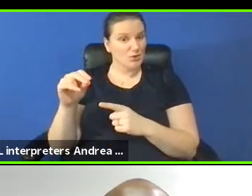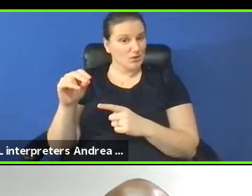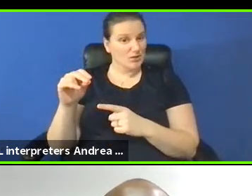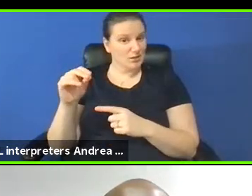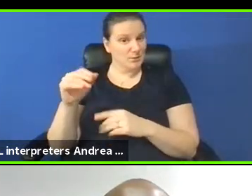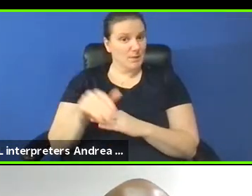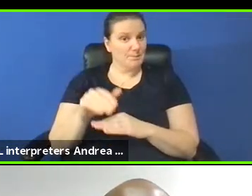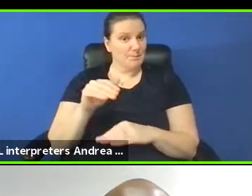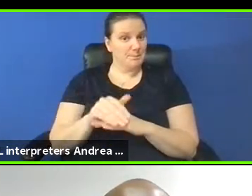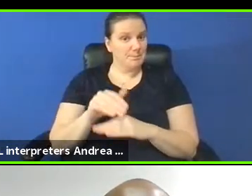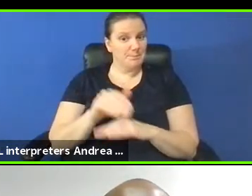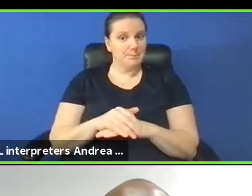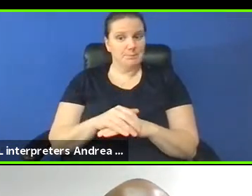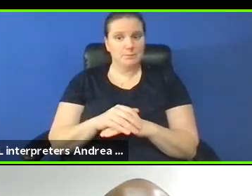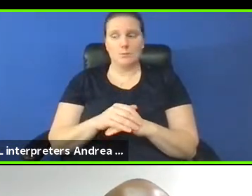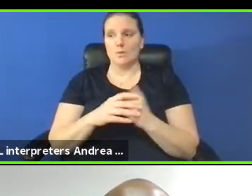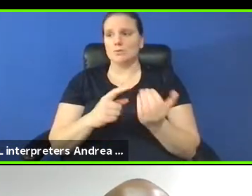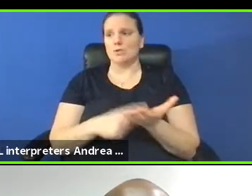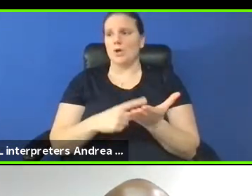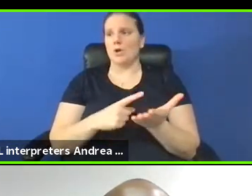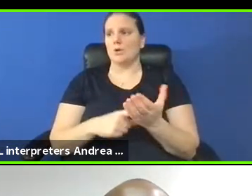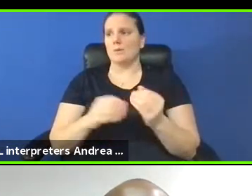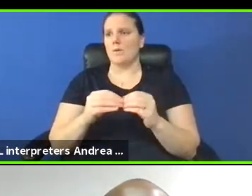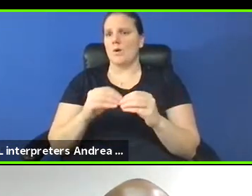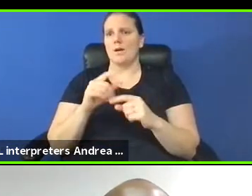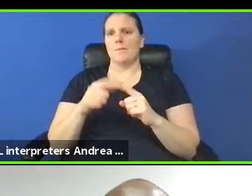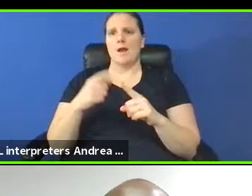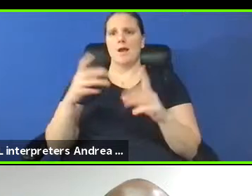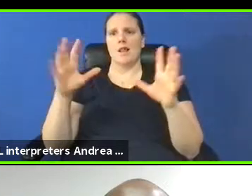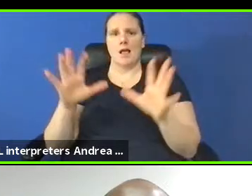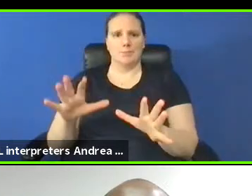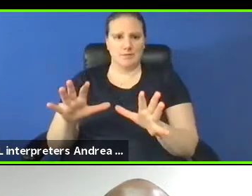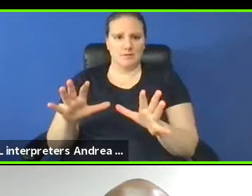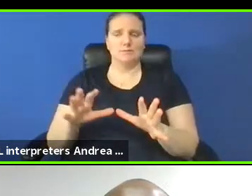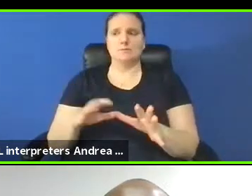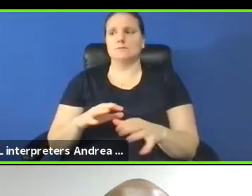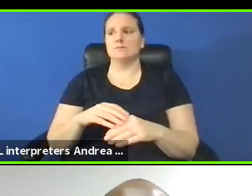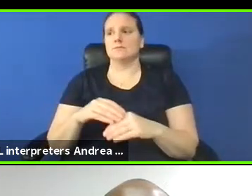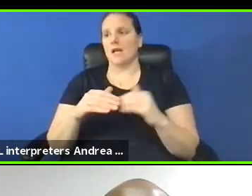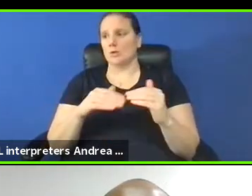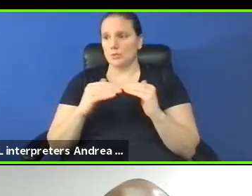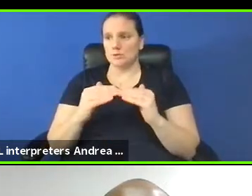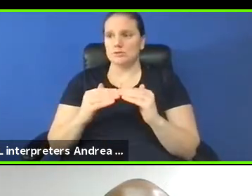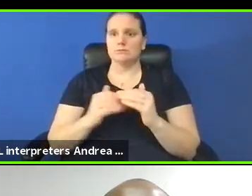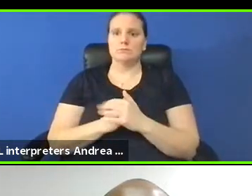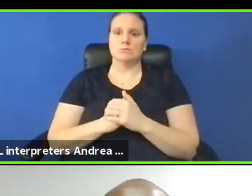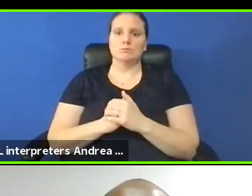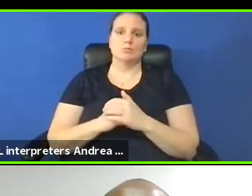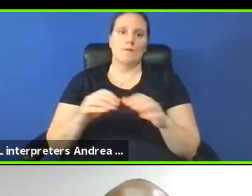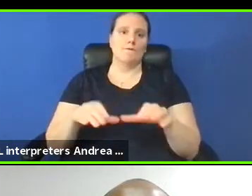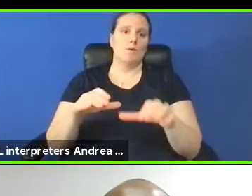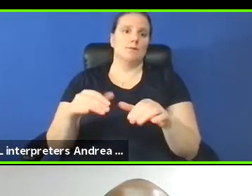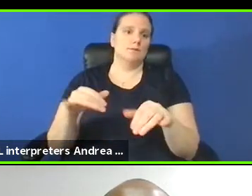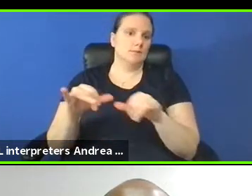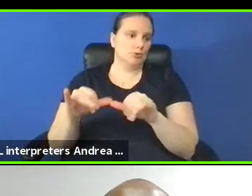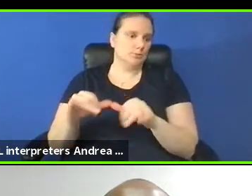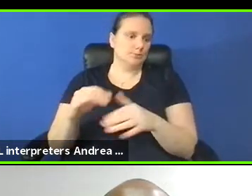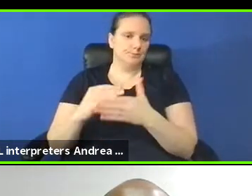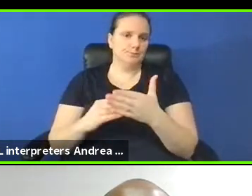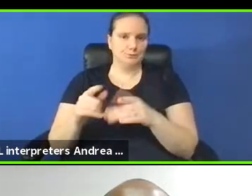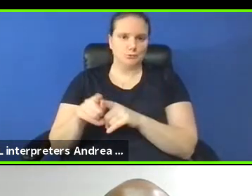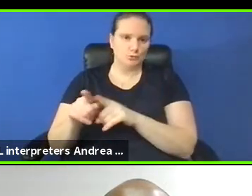p.m. We will be talking more about climate and equity and performance measures.